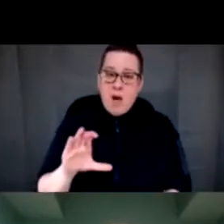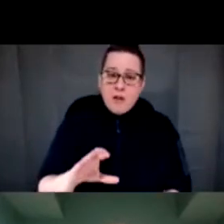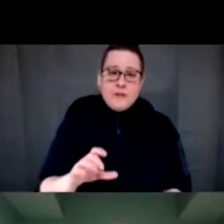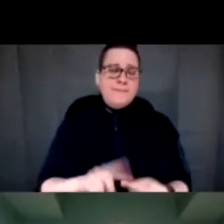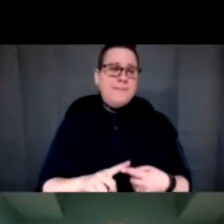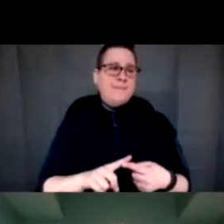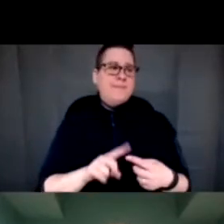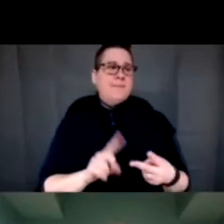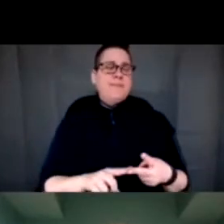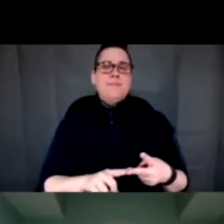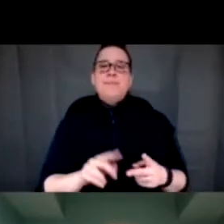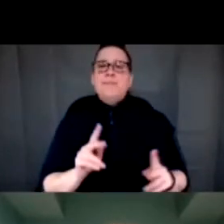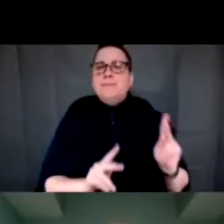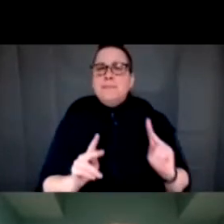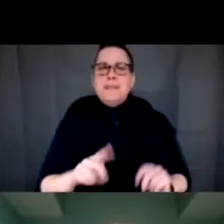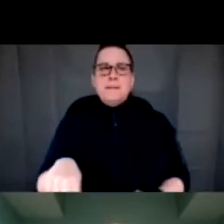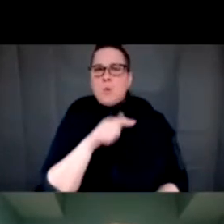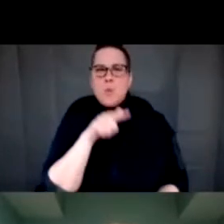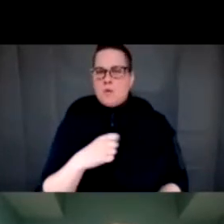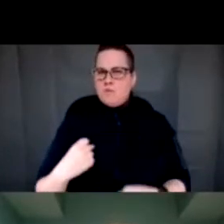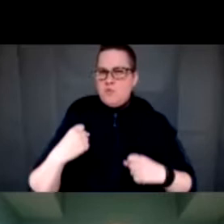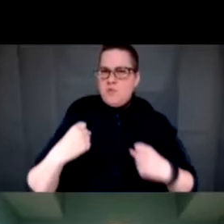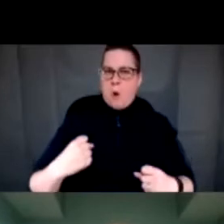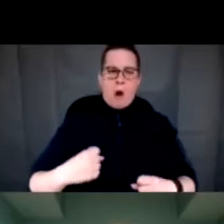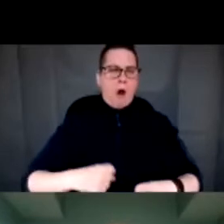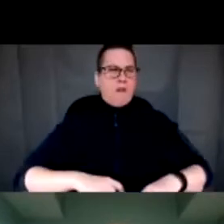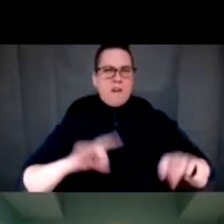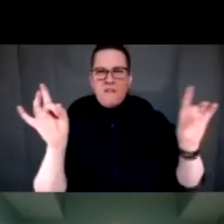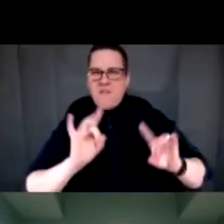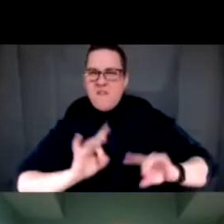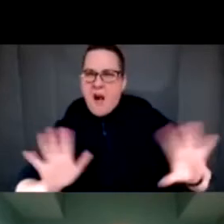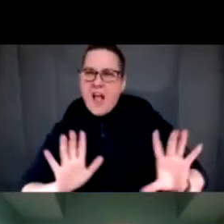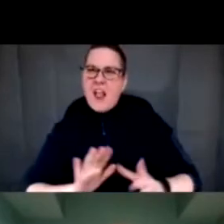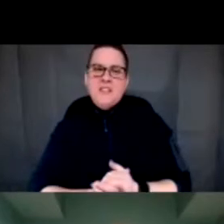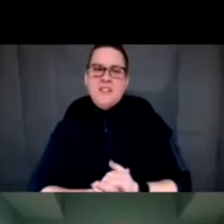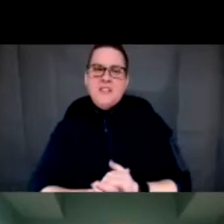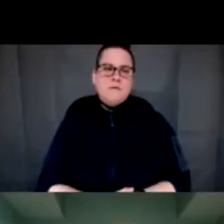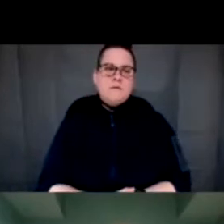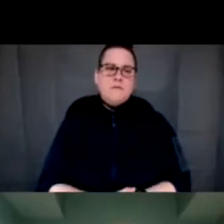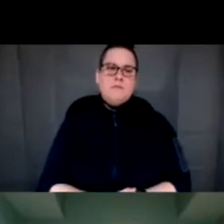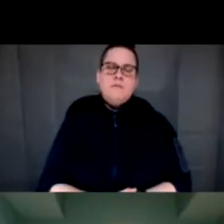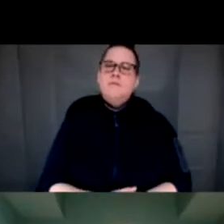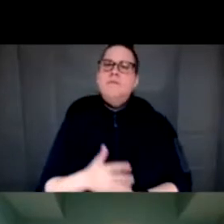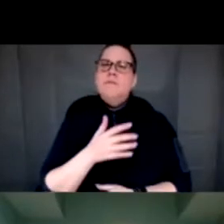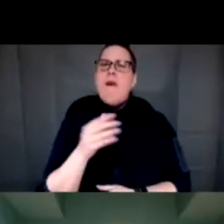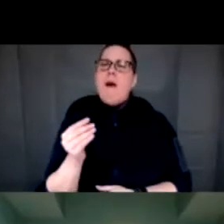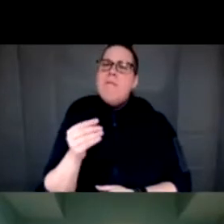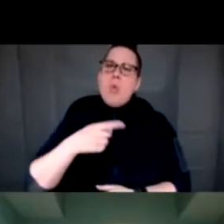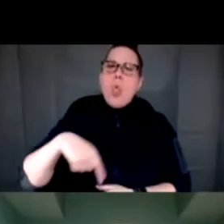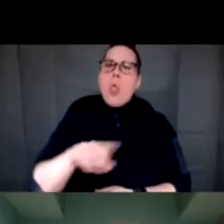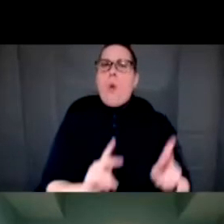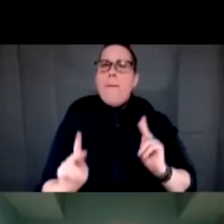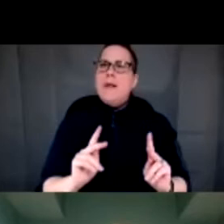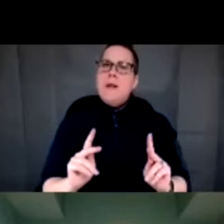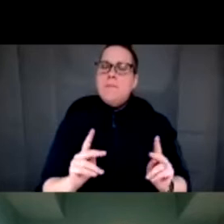think about people who are, strong, violent, these and individuals who have